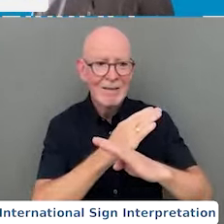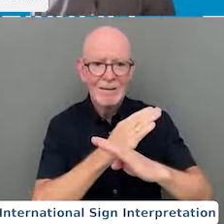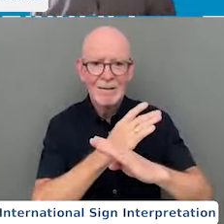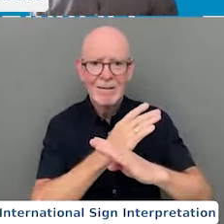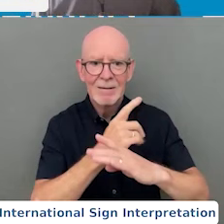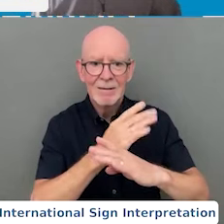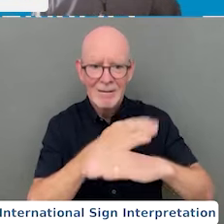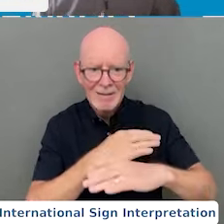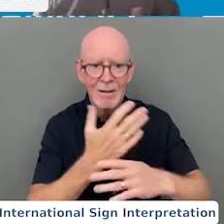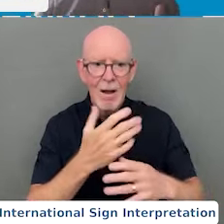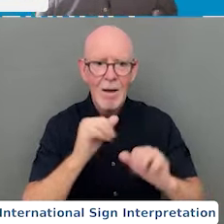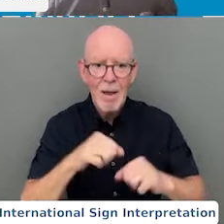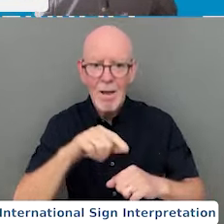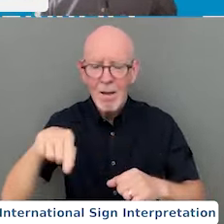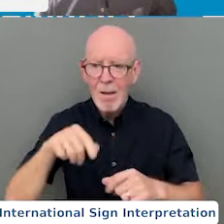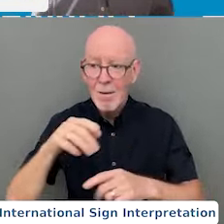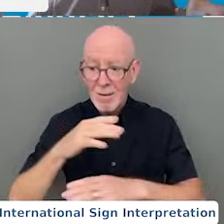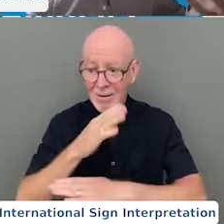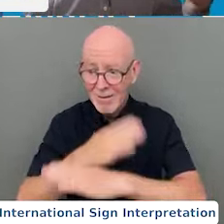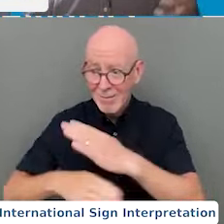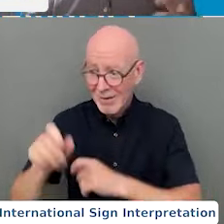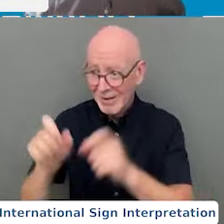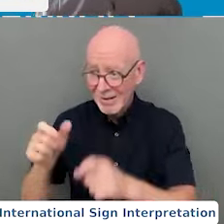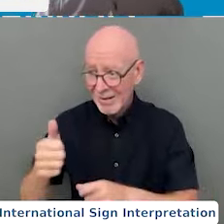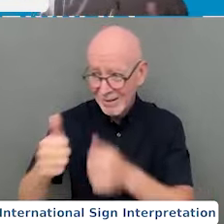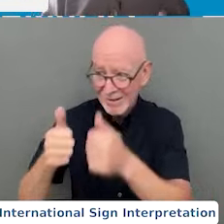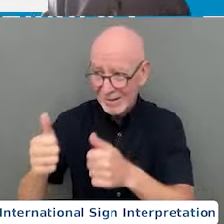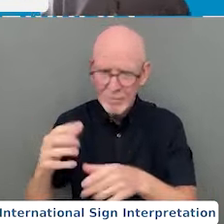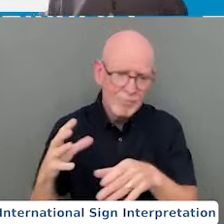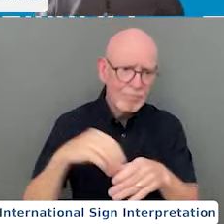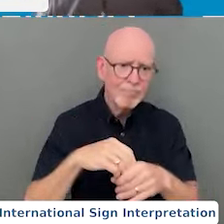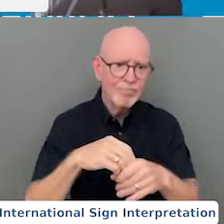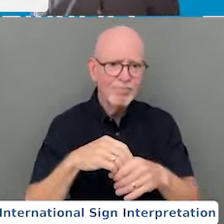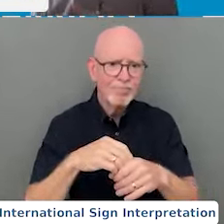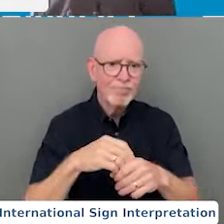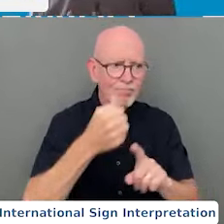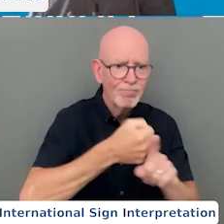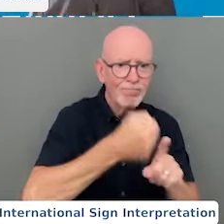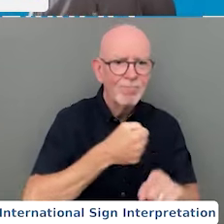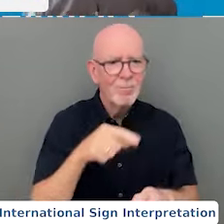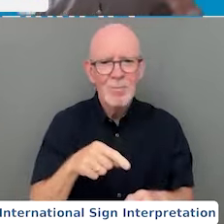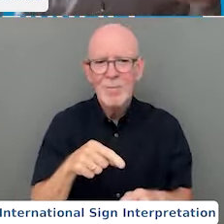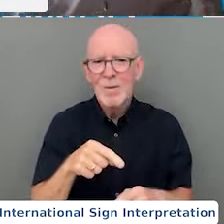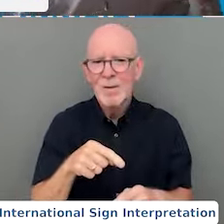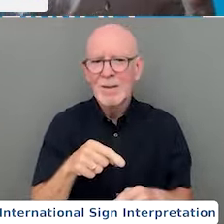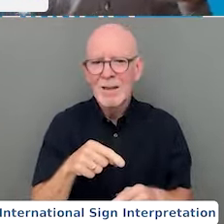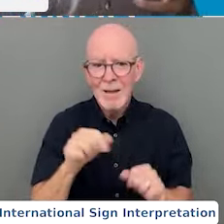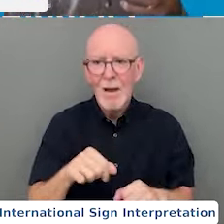sometimes regarding to attitude. But what is clear is that the combination of provision of support and barrier removal